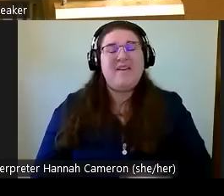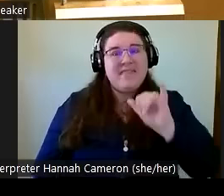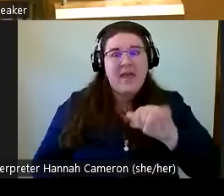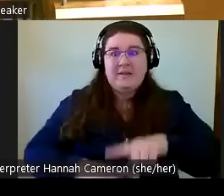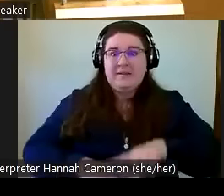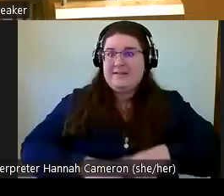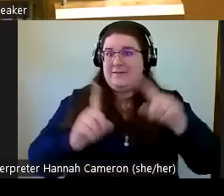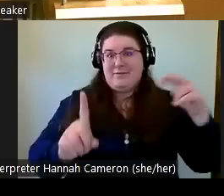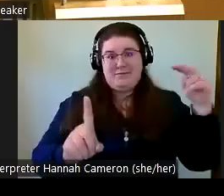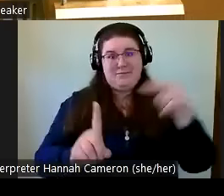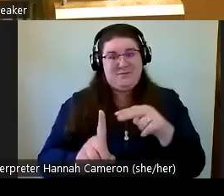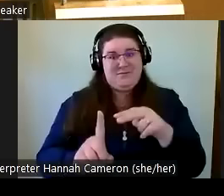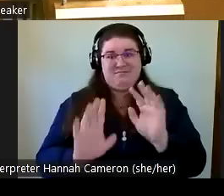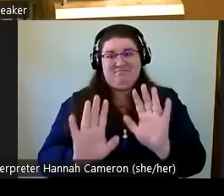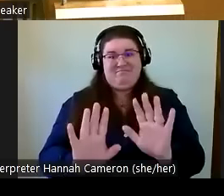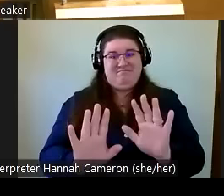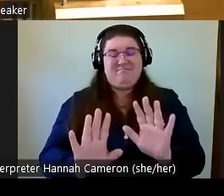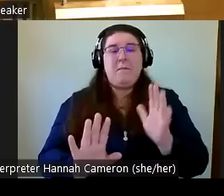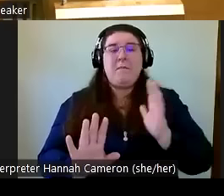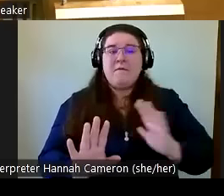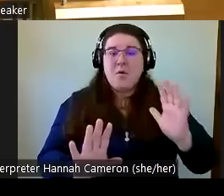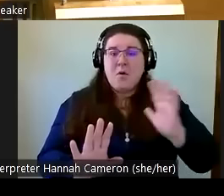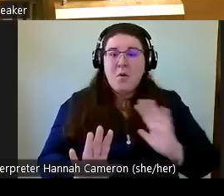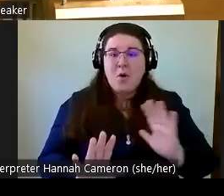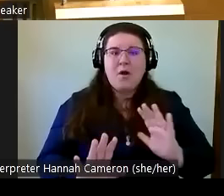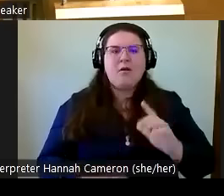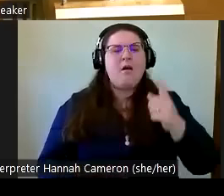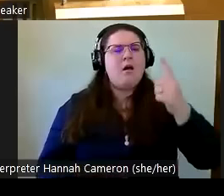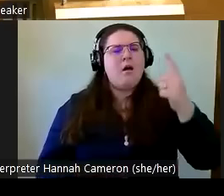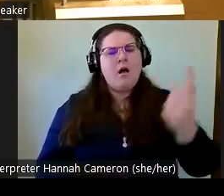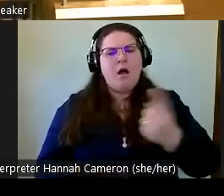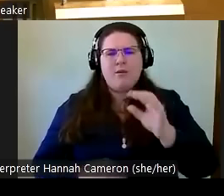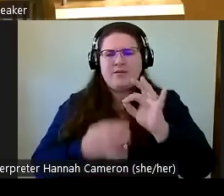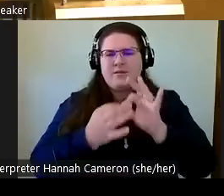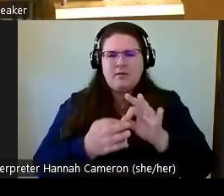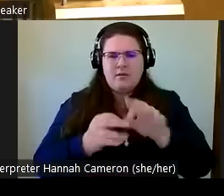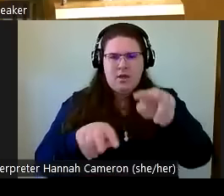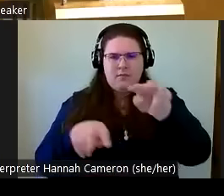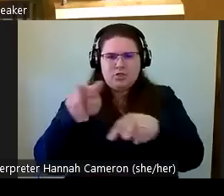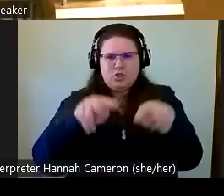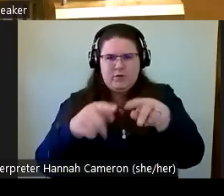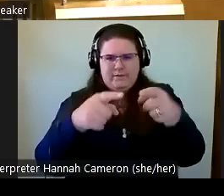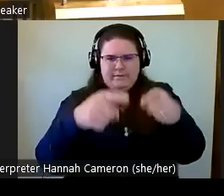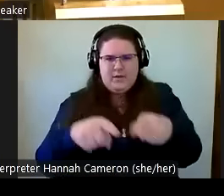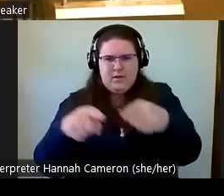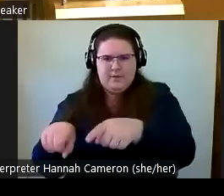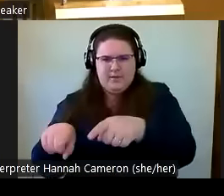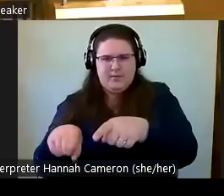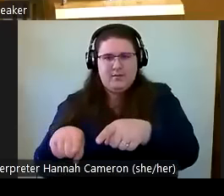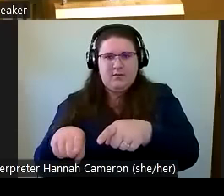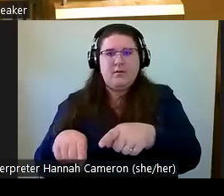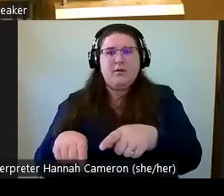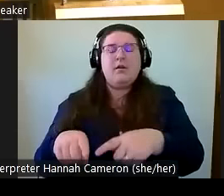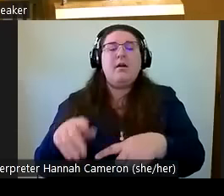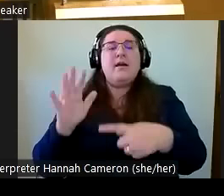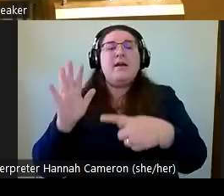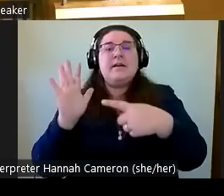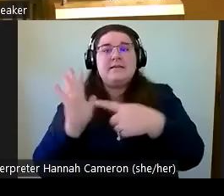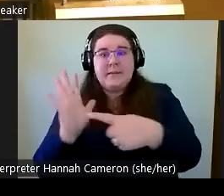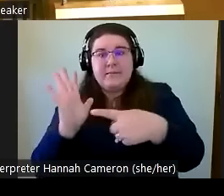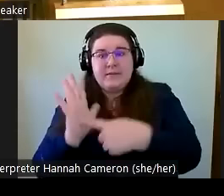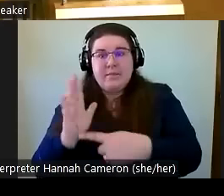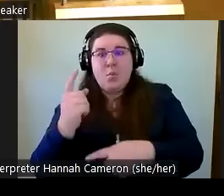about phenomenology. The dogma, even when I was in my fellowship, was that you had one symptom and it was one disease.